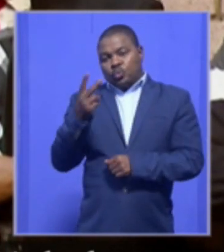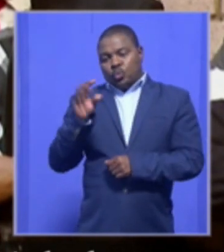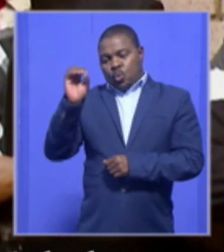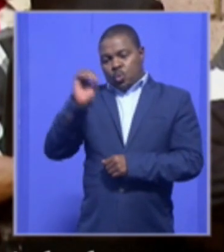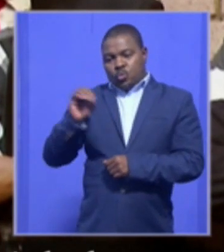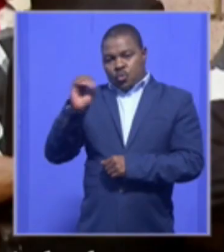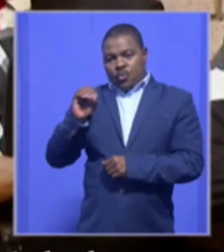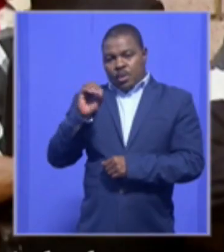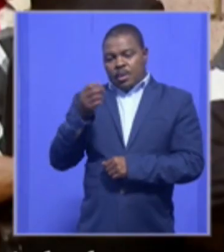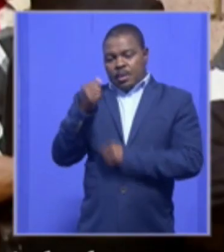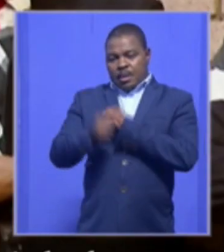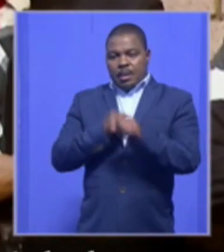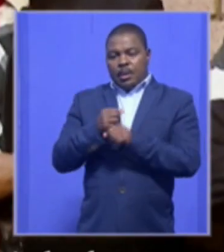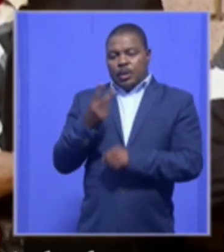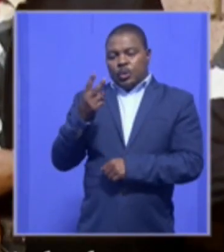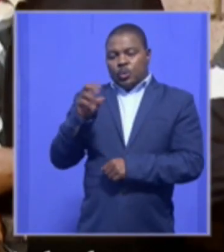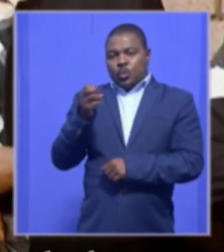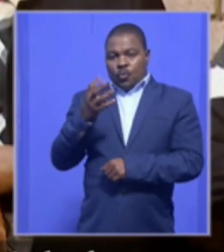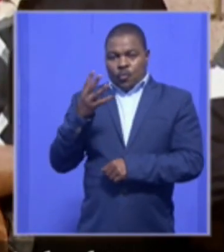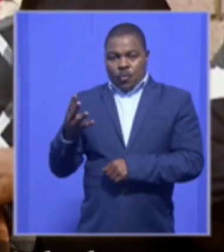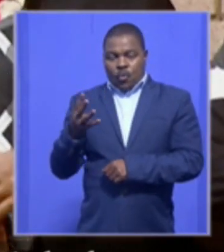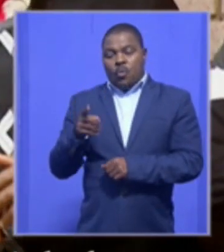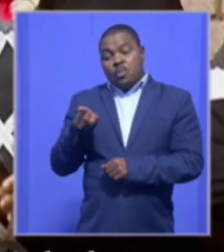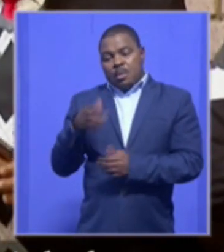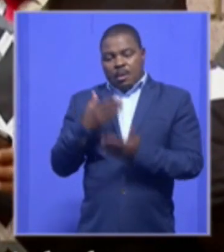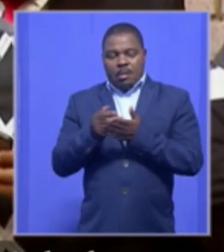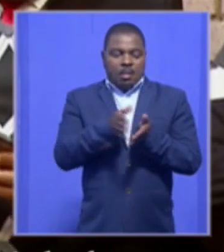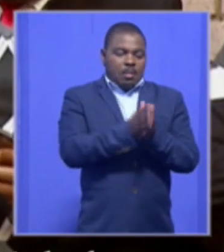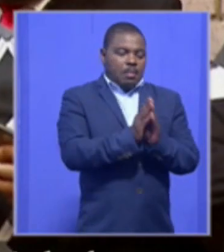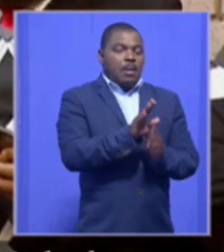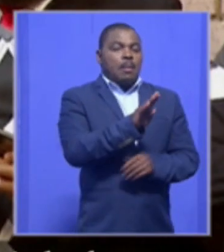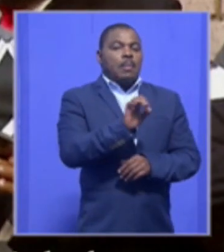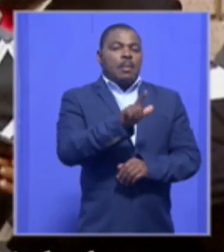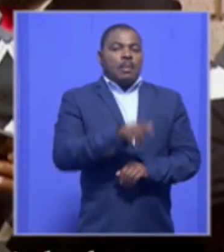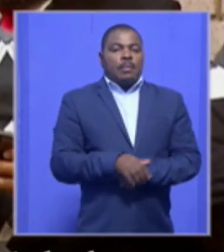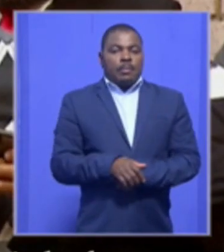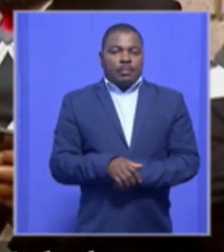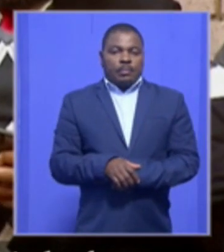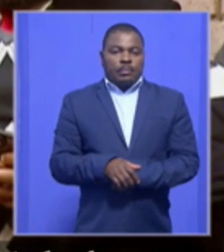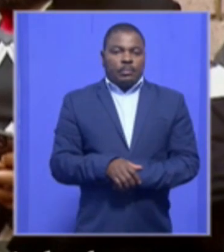2024 for bail application, and the accused